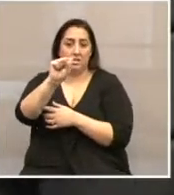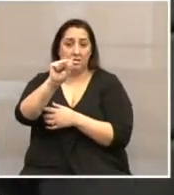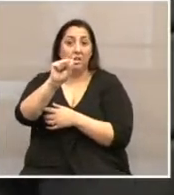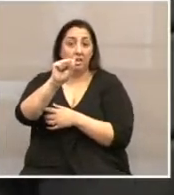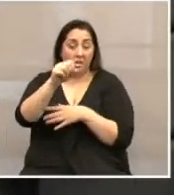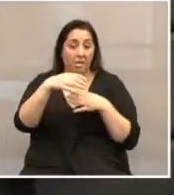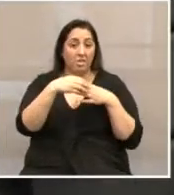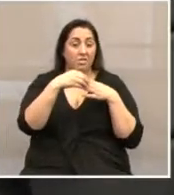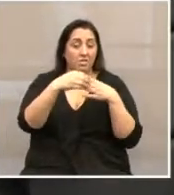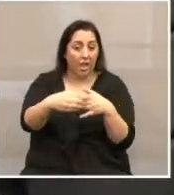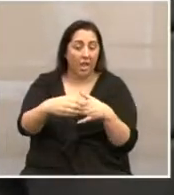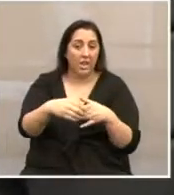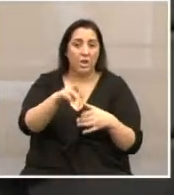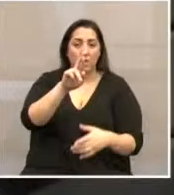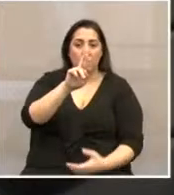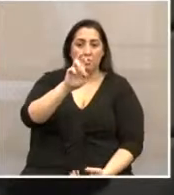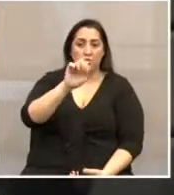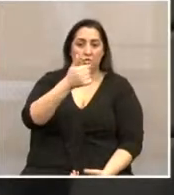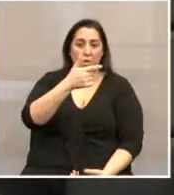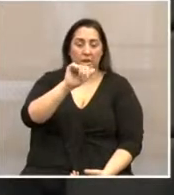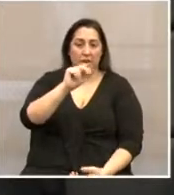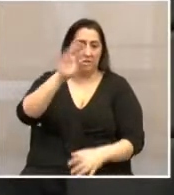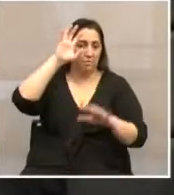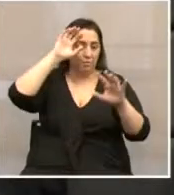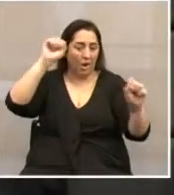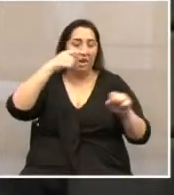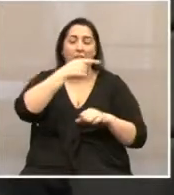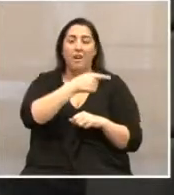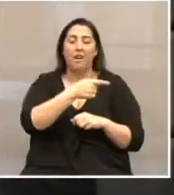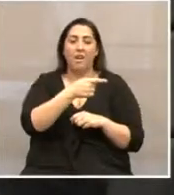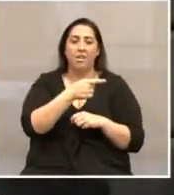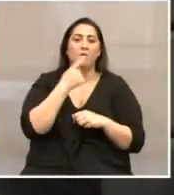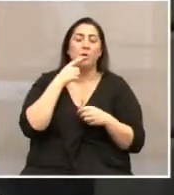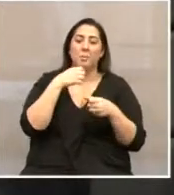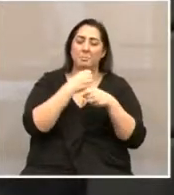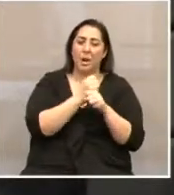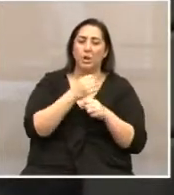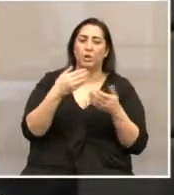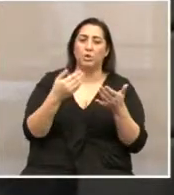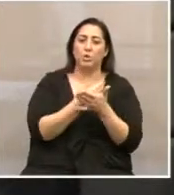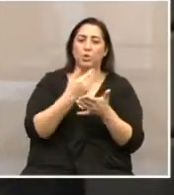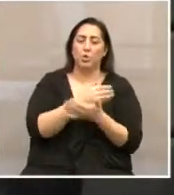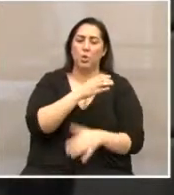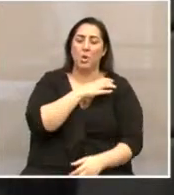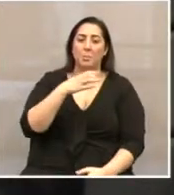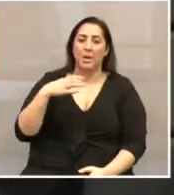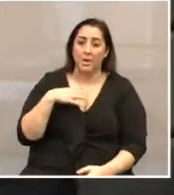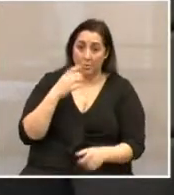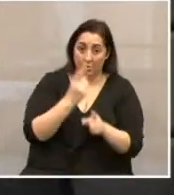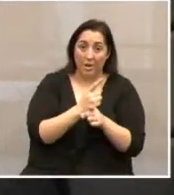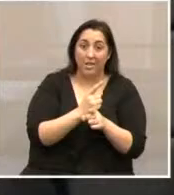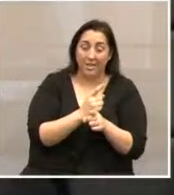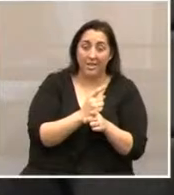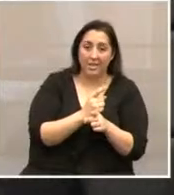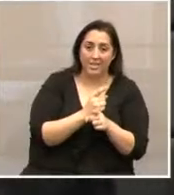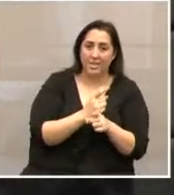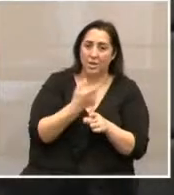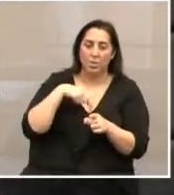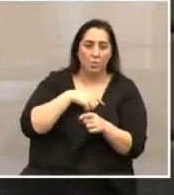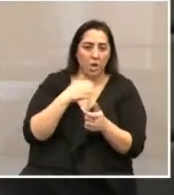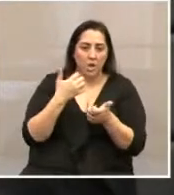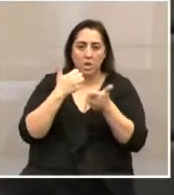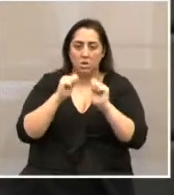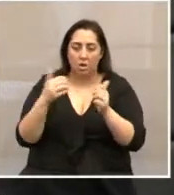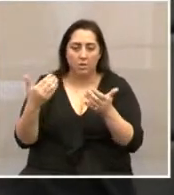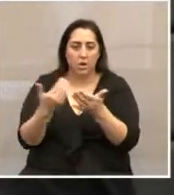in fact, to establish a kind of a truth commission. Well, here we are 30 years later, and we still have the very same story about